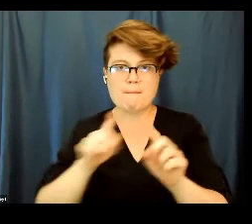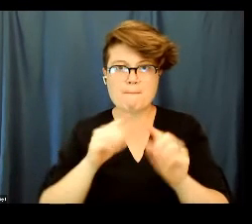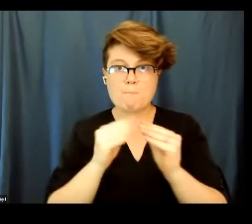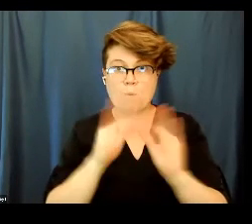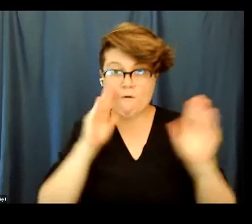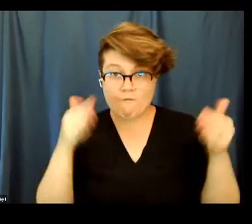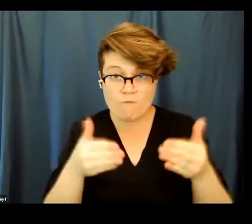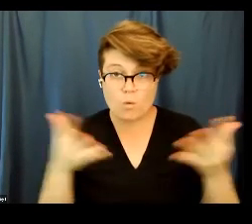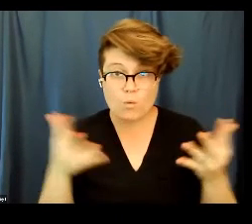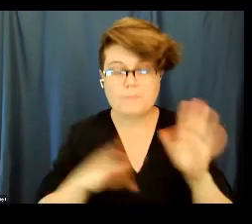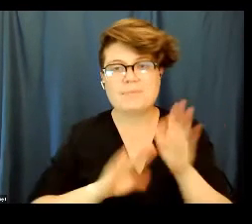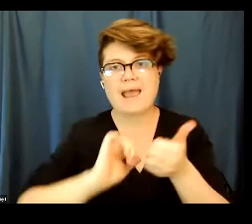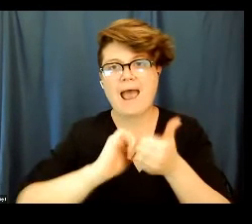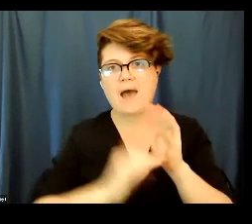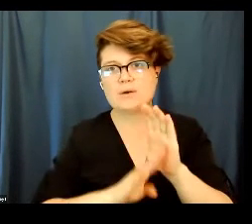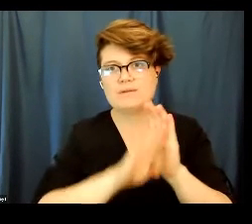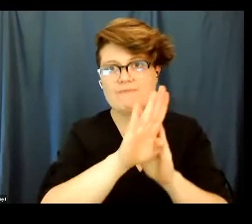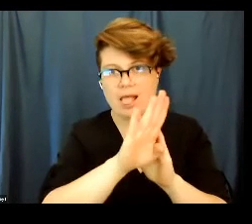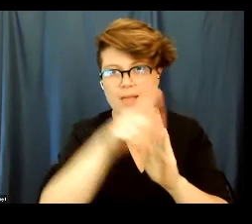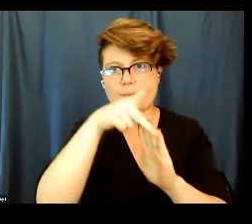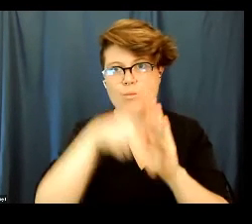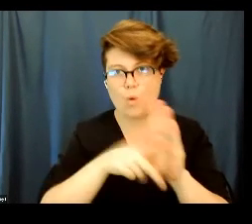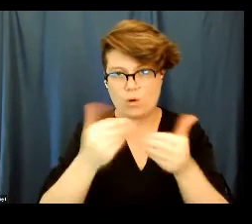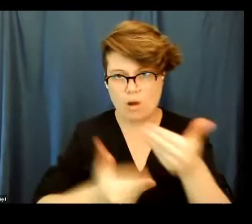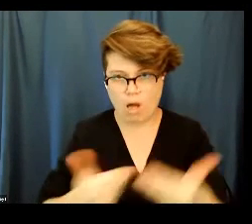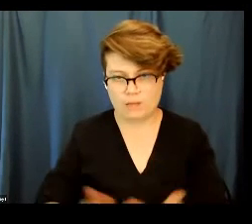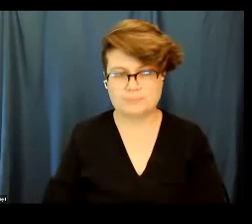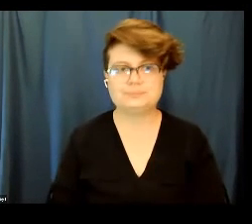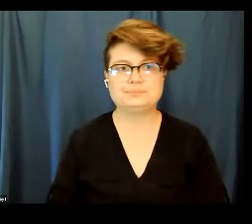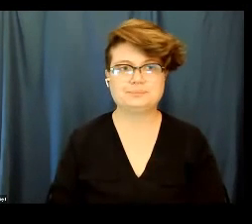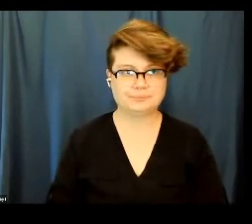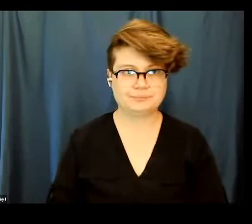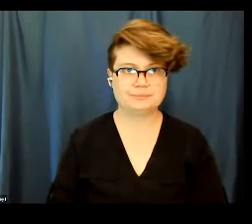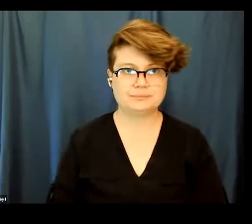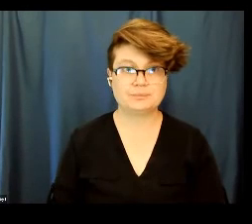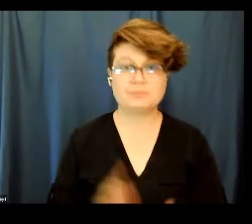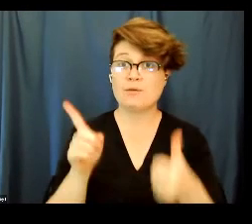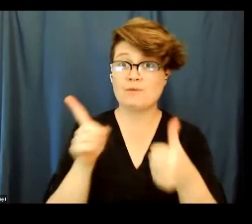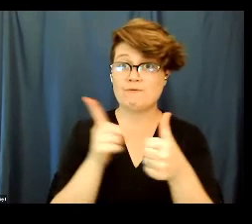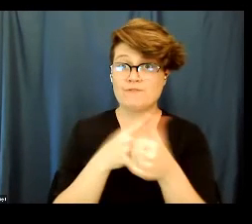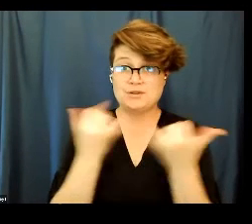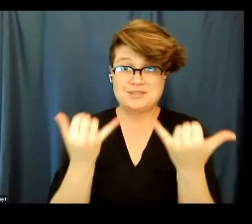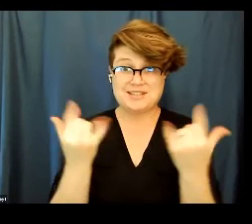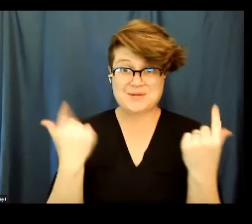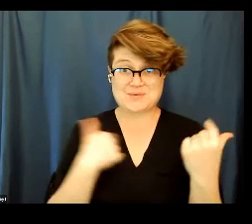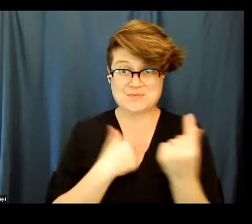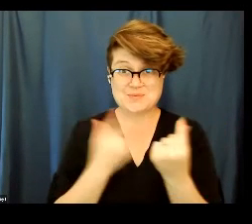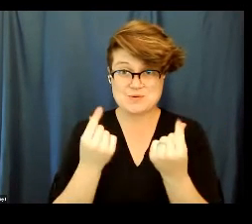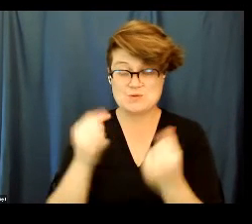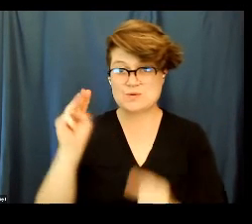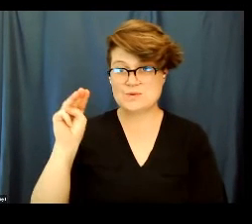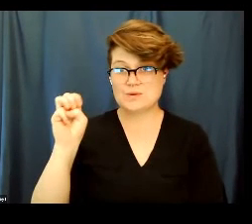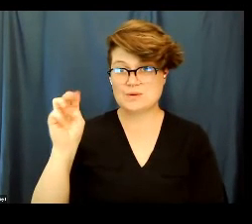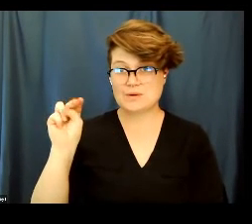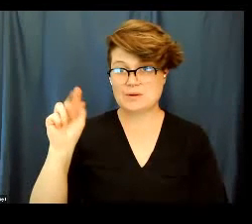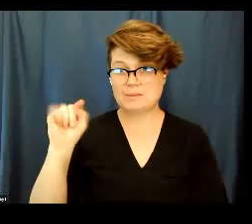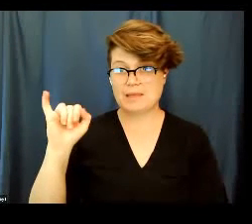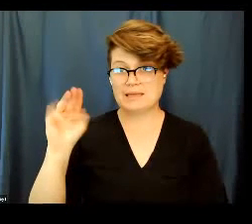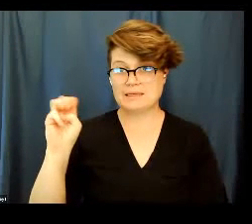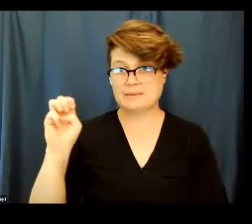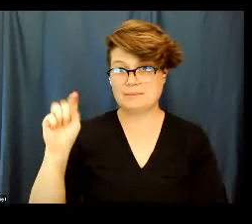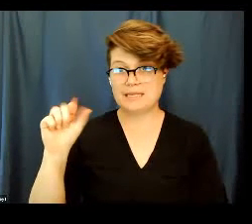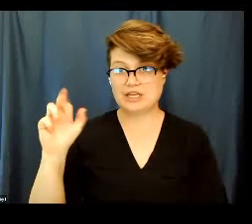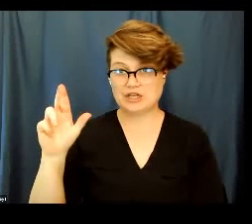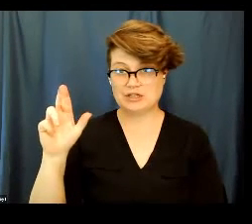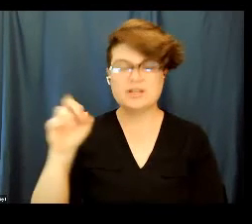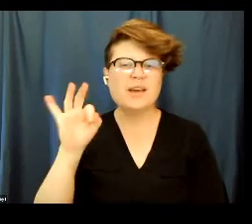development of the protocol itself today. So the first thing we're going to do is a Mentimeter poll. So if you've seen one of my